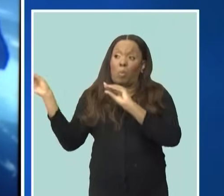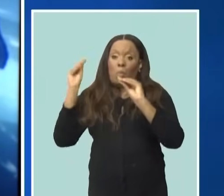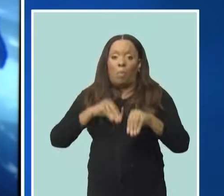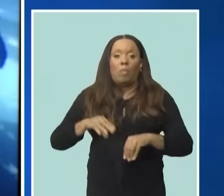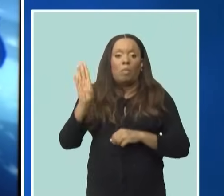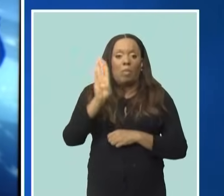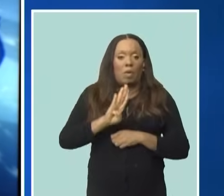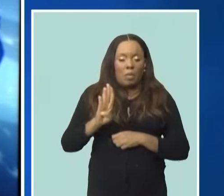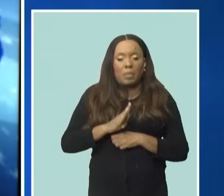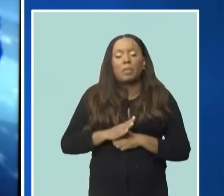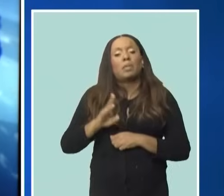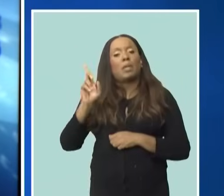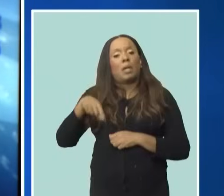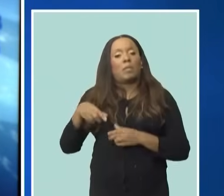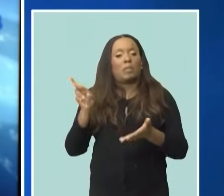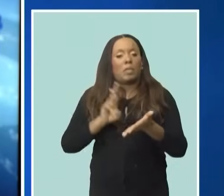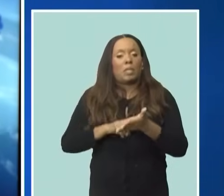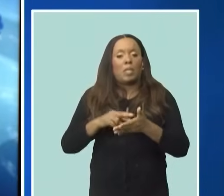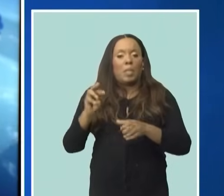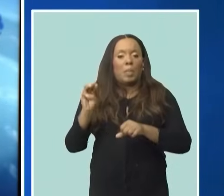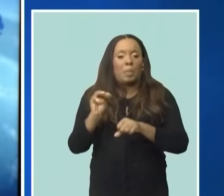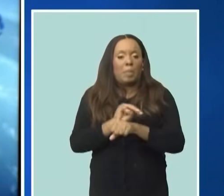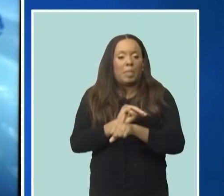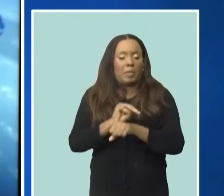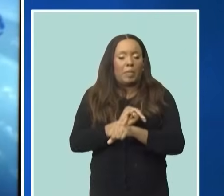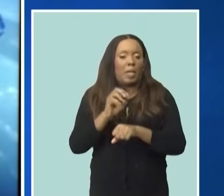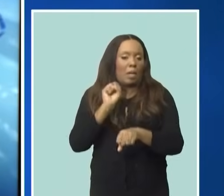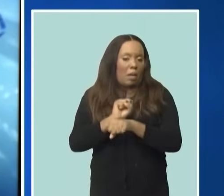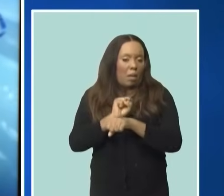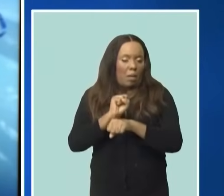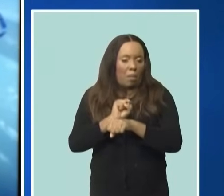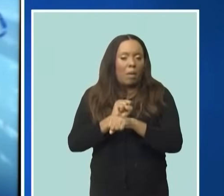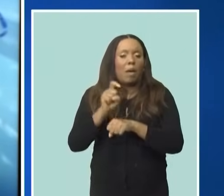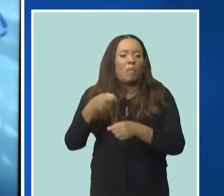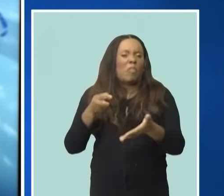the Ministry of Labor, Social Security, and the third sector.